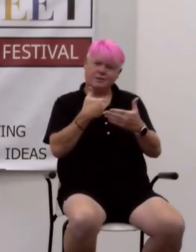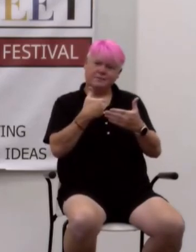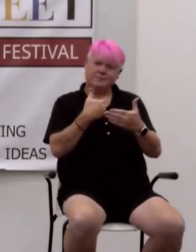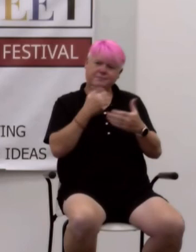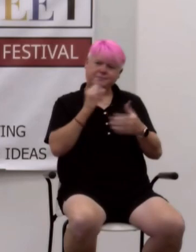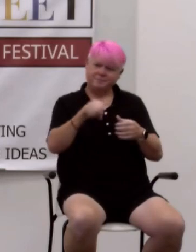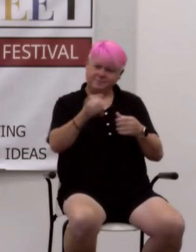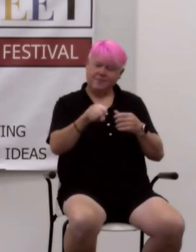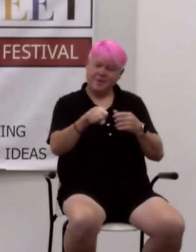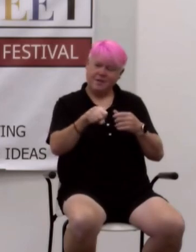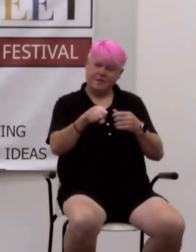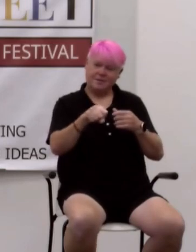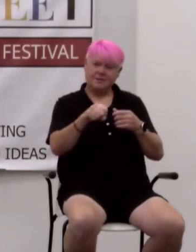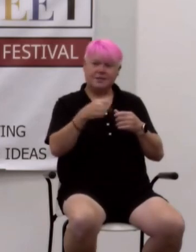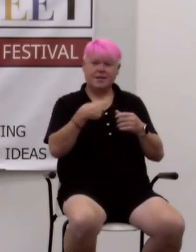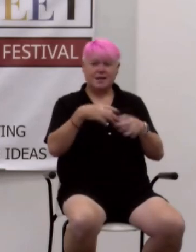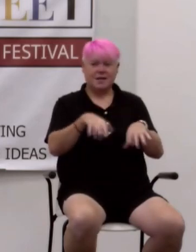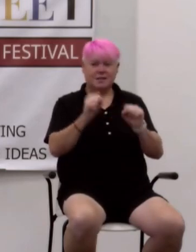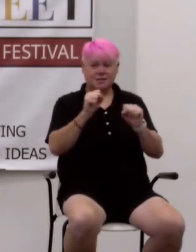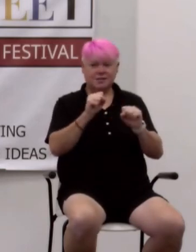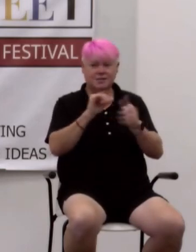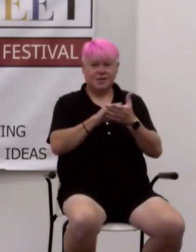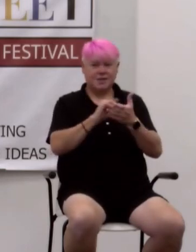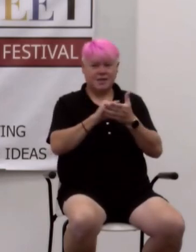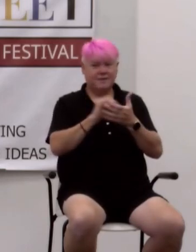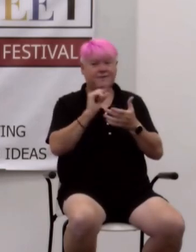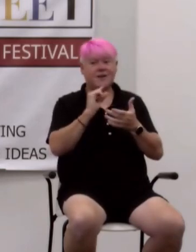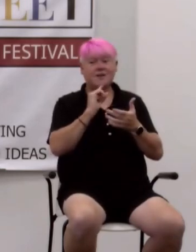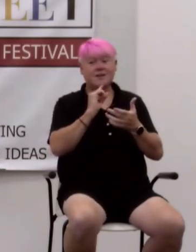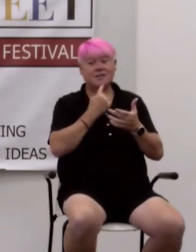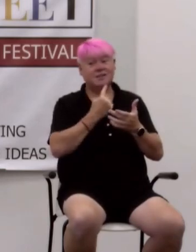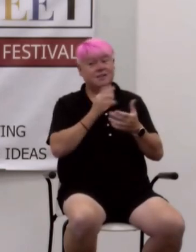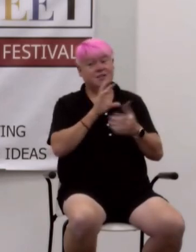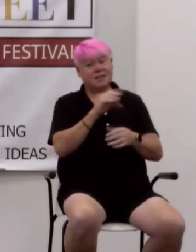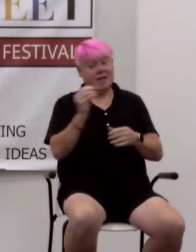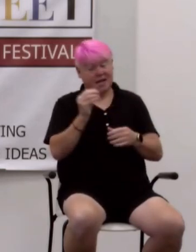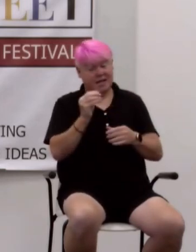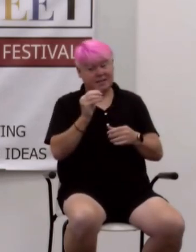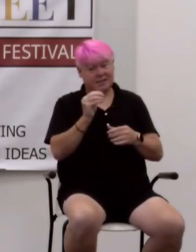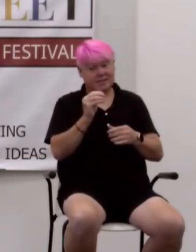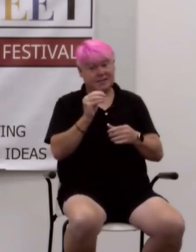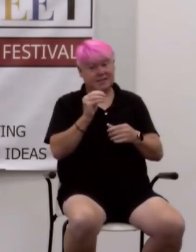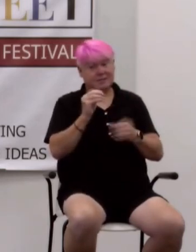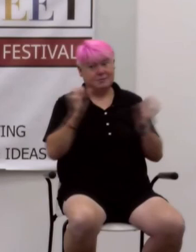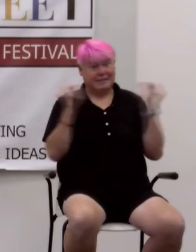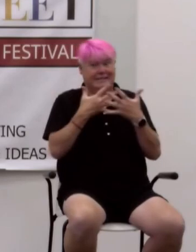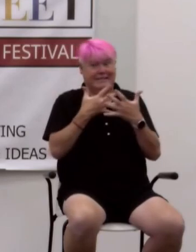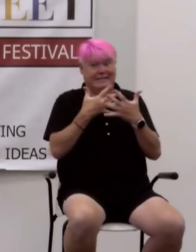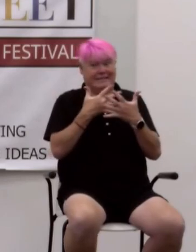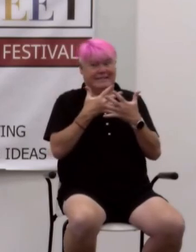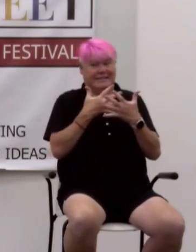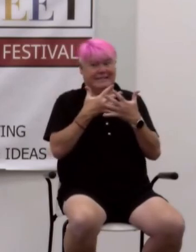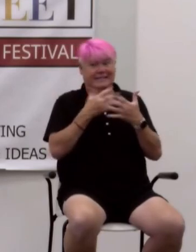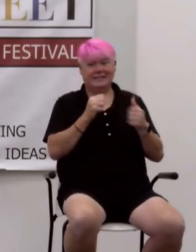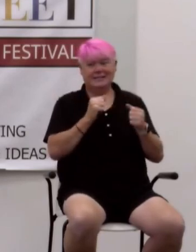Yes, I took that extremely seriously and was terrified of